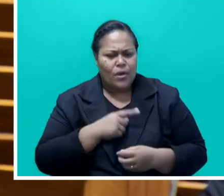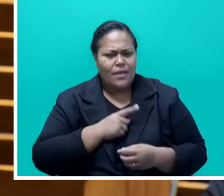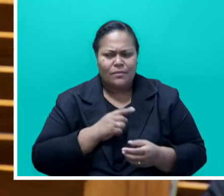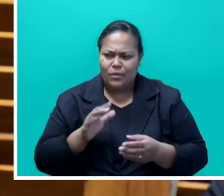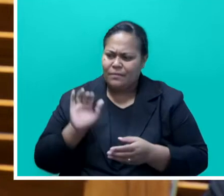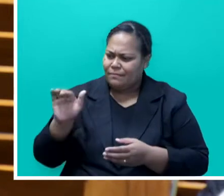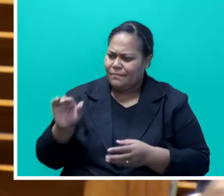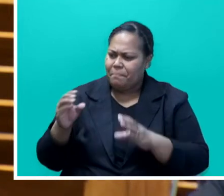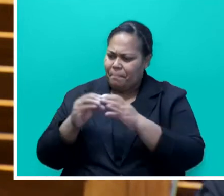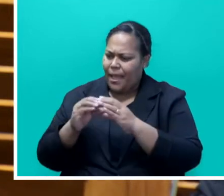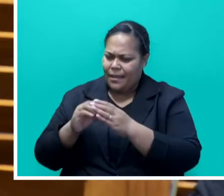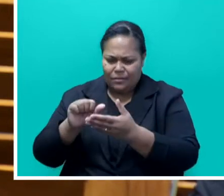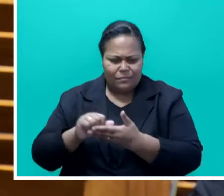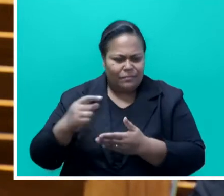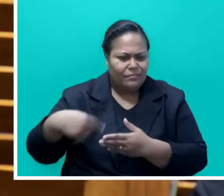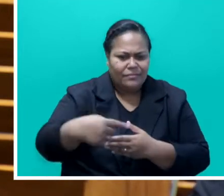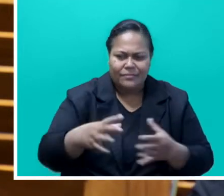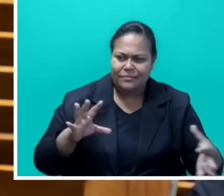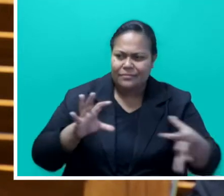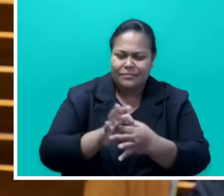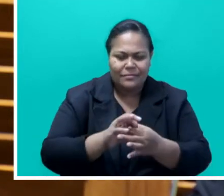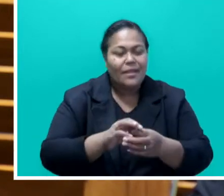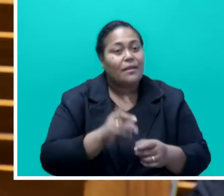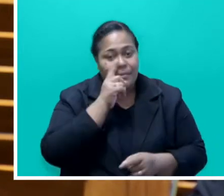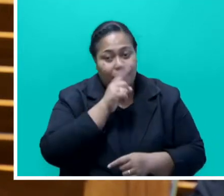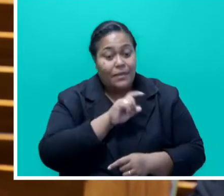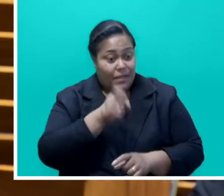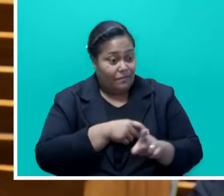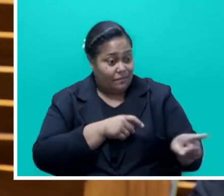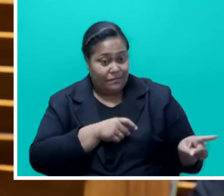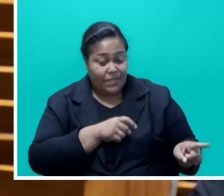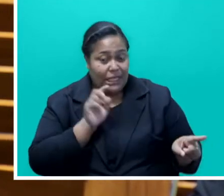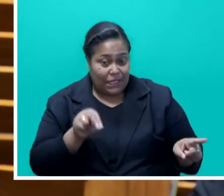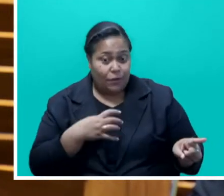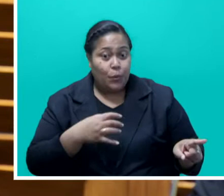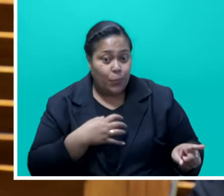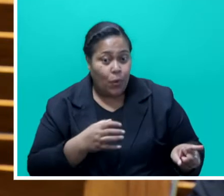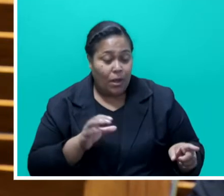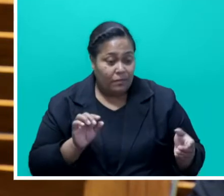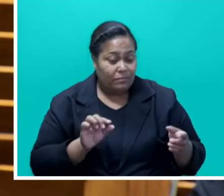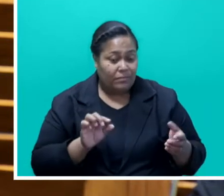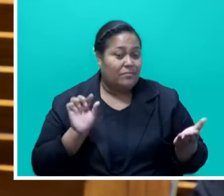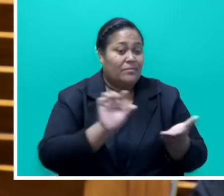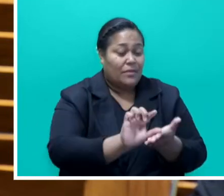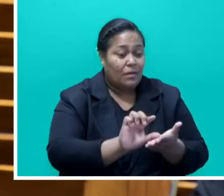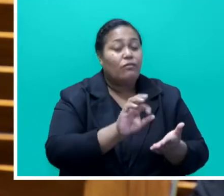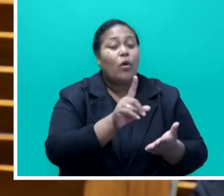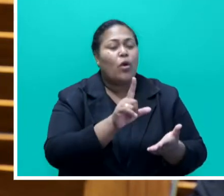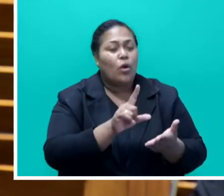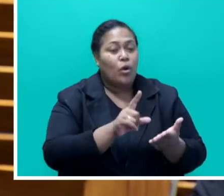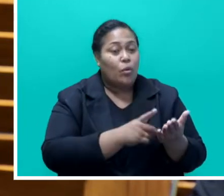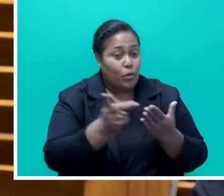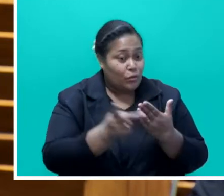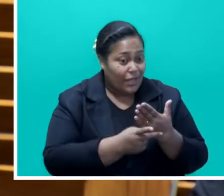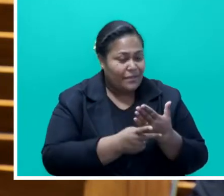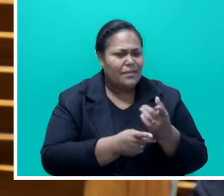basically this, what it means is if a recipient requires additional funds for a project, the IHRDP grant